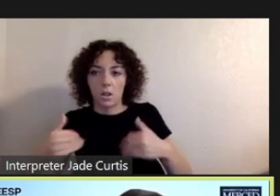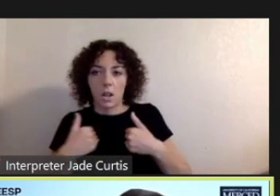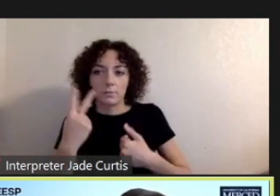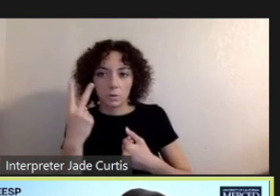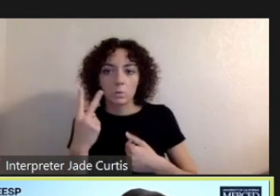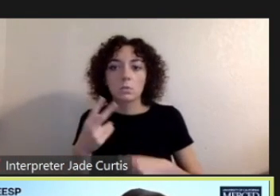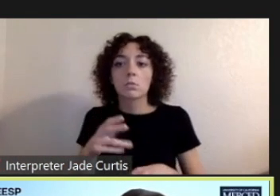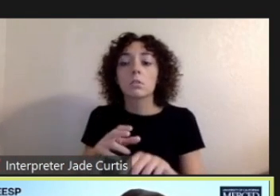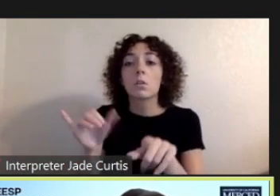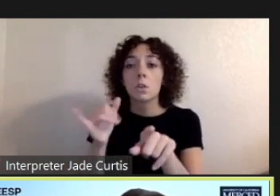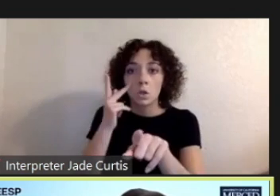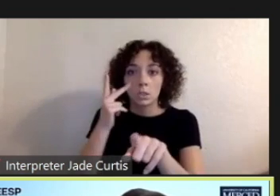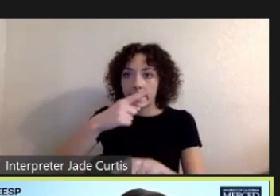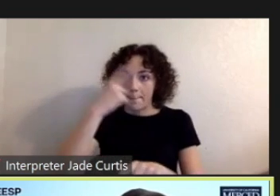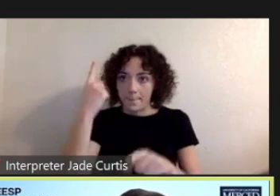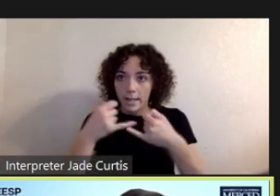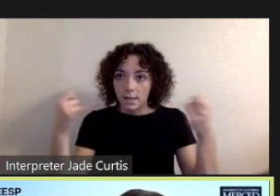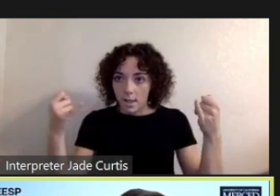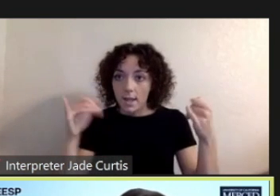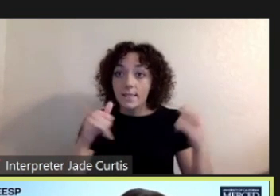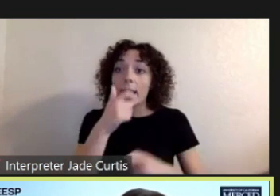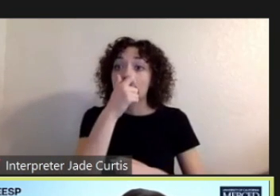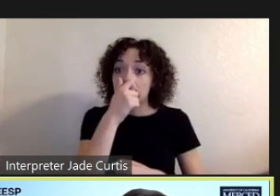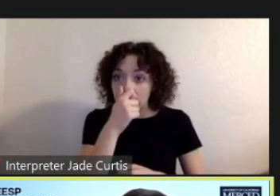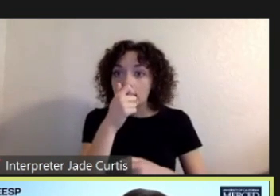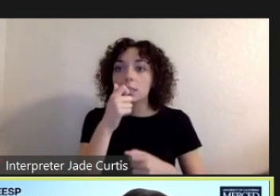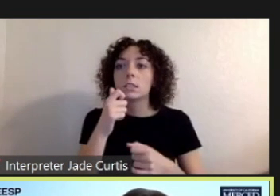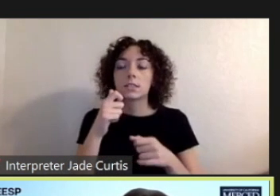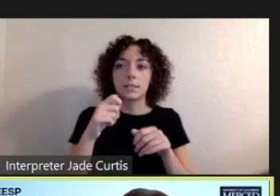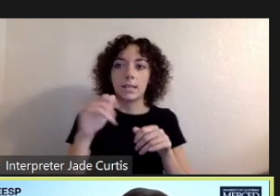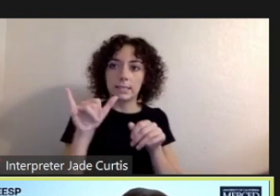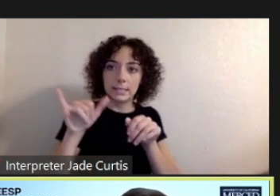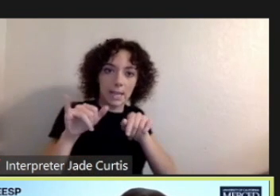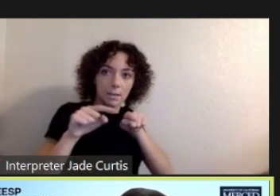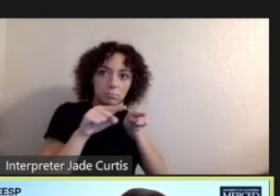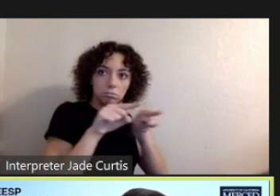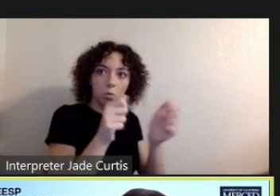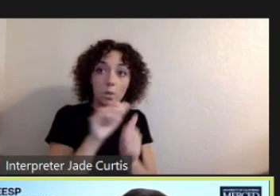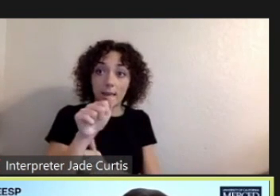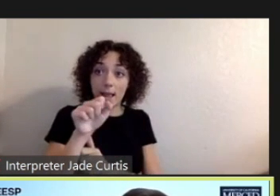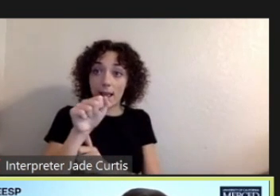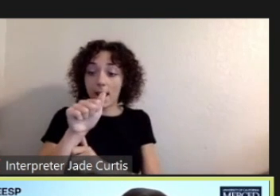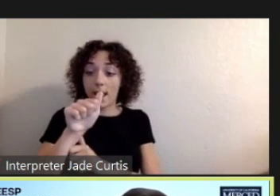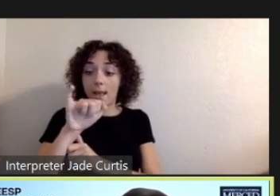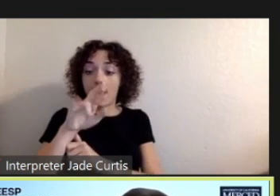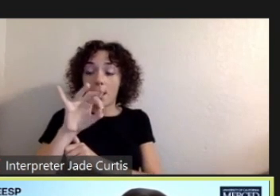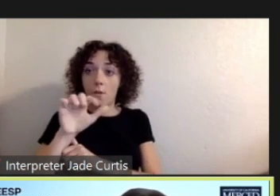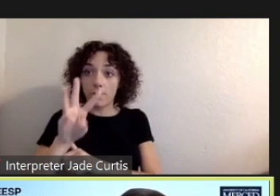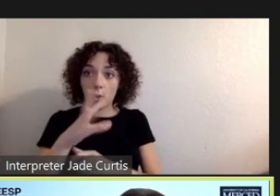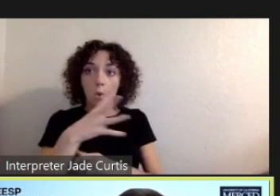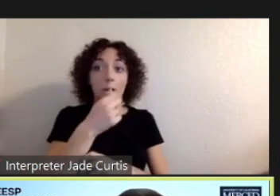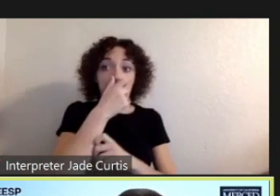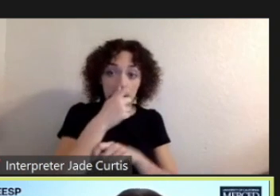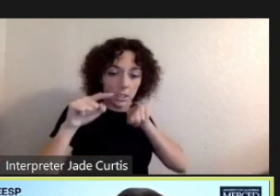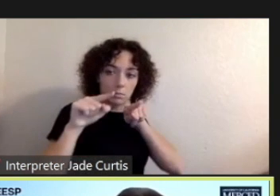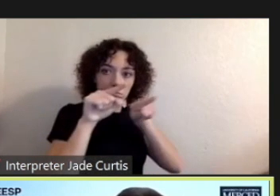black line, which is the sneeze is occurring in the direction of the flow, you will notice that the presence of the partition actually causes more particles